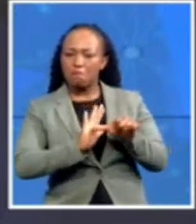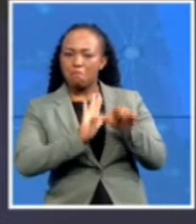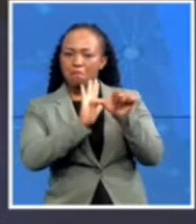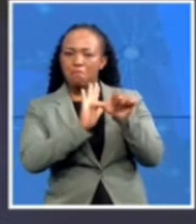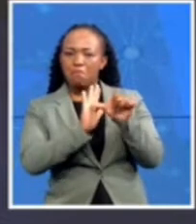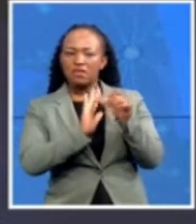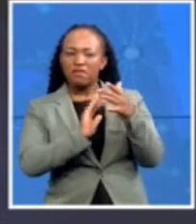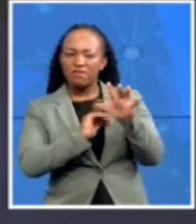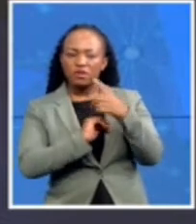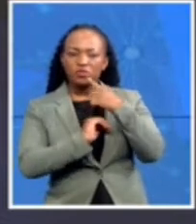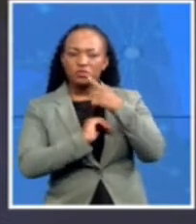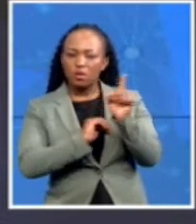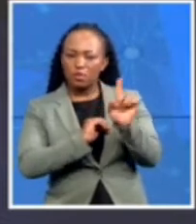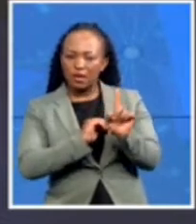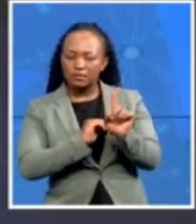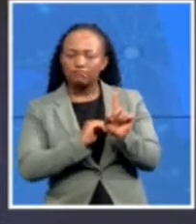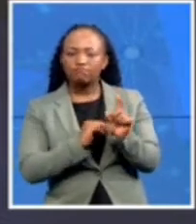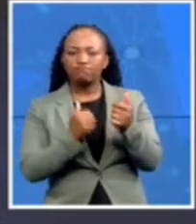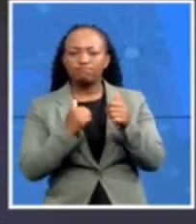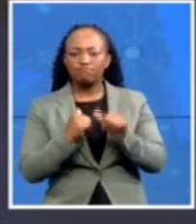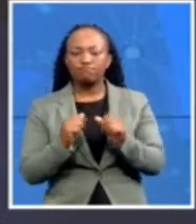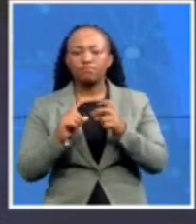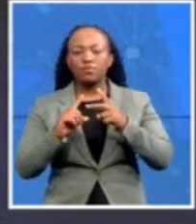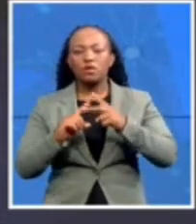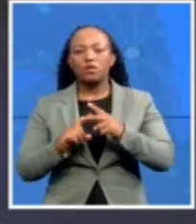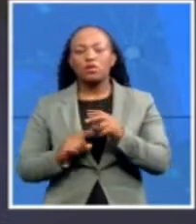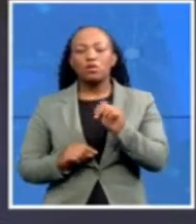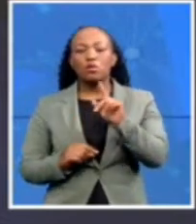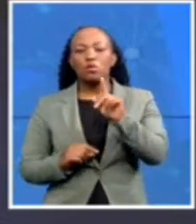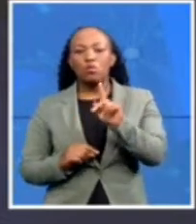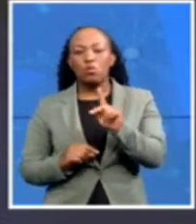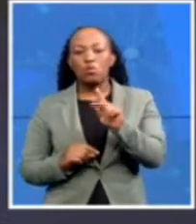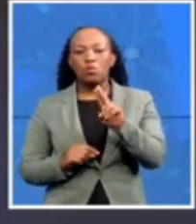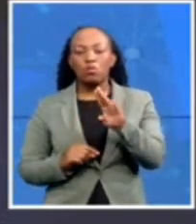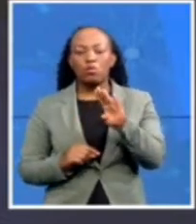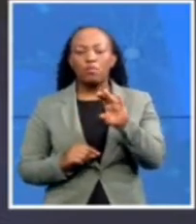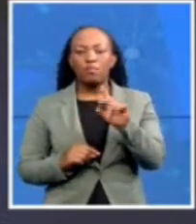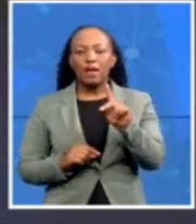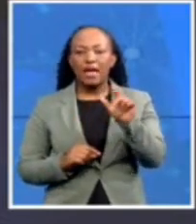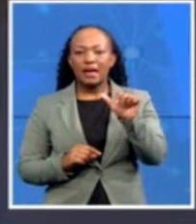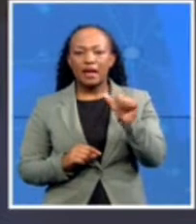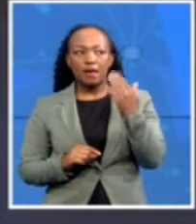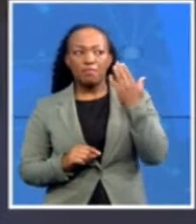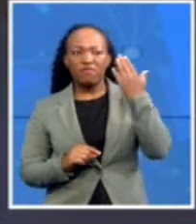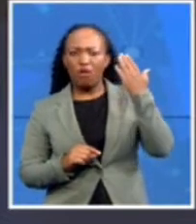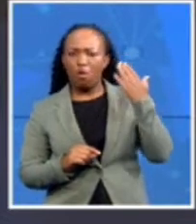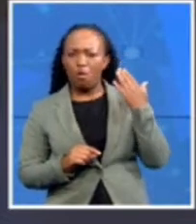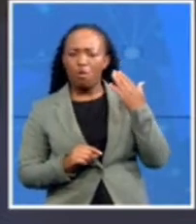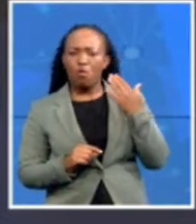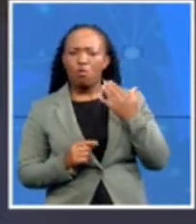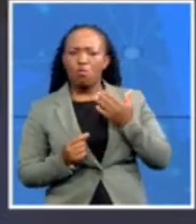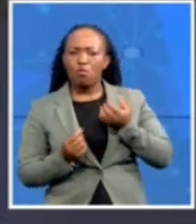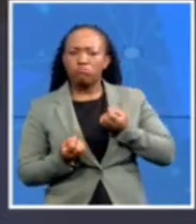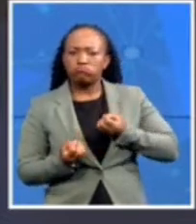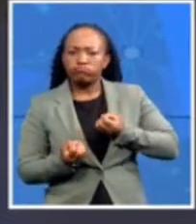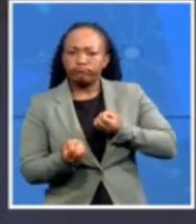on Coburg. We were told in a recent briefing that Unit 2 was going to be taken off